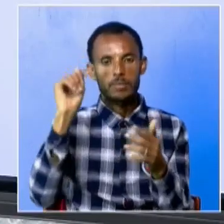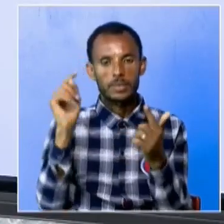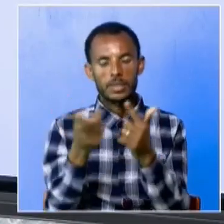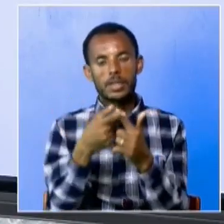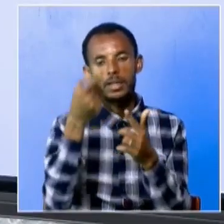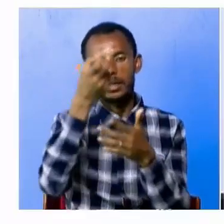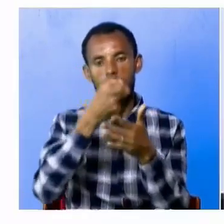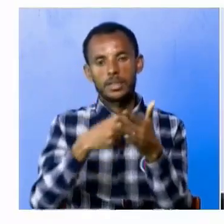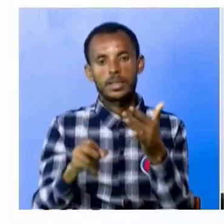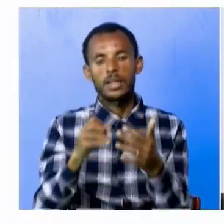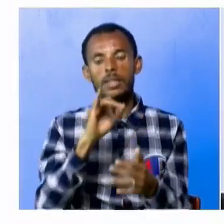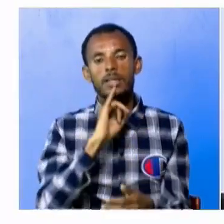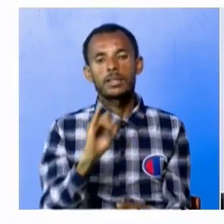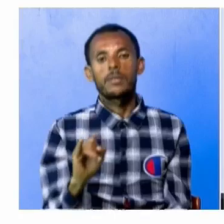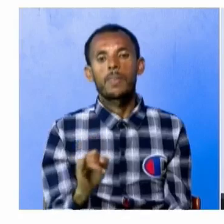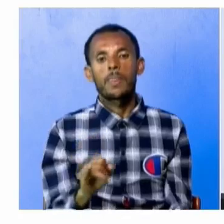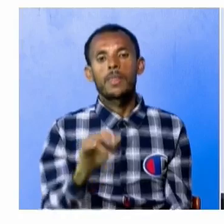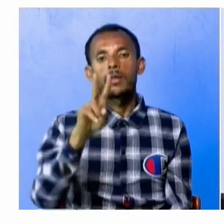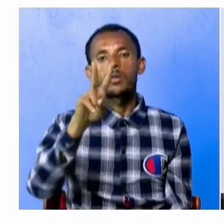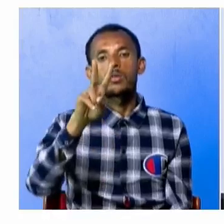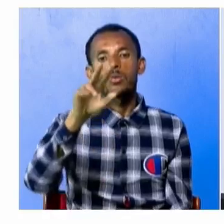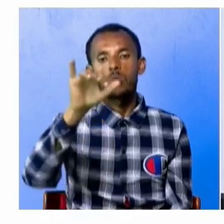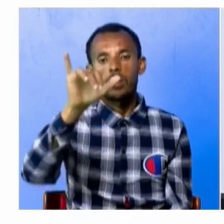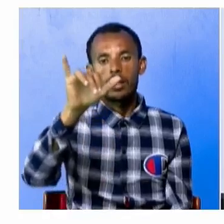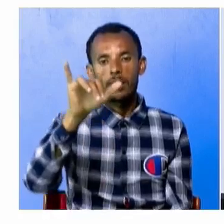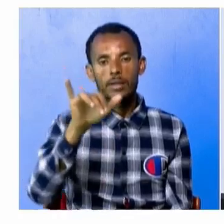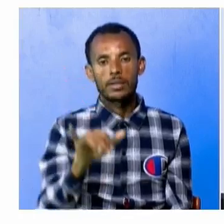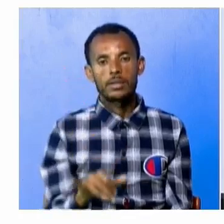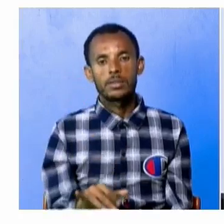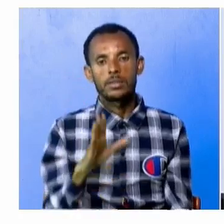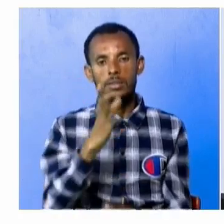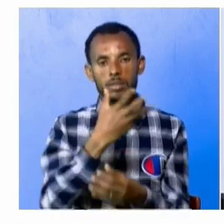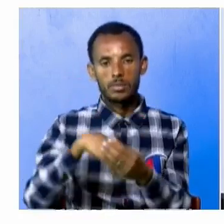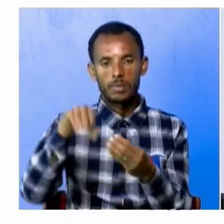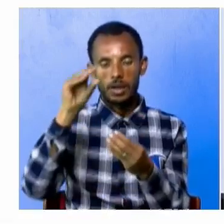second result will be 2y